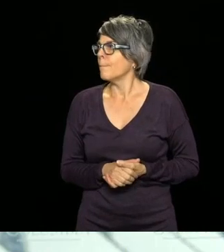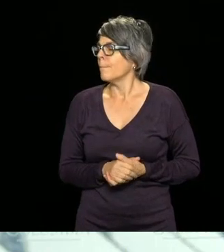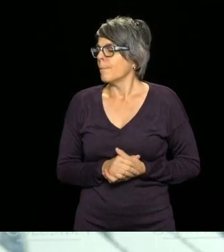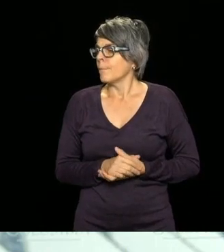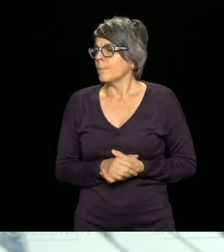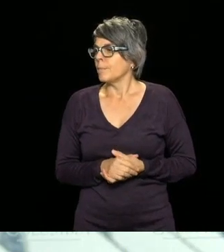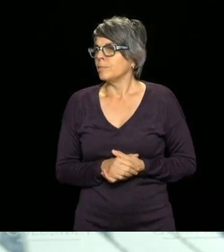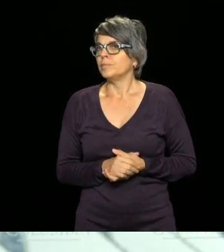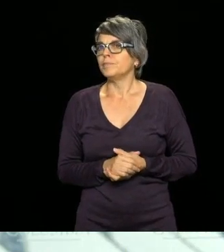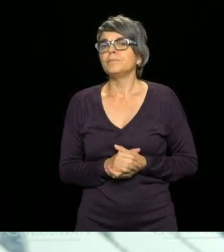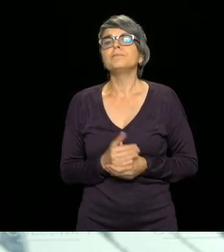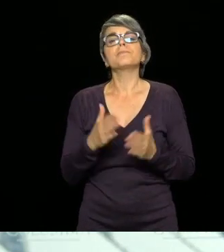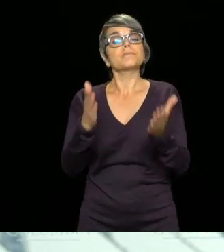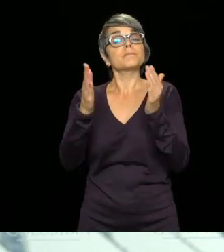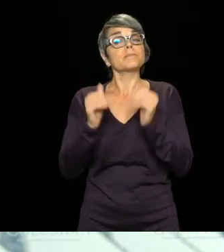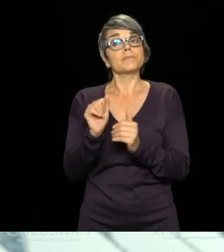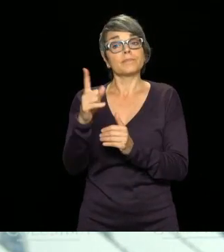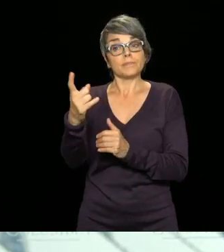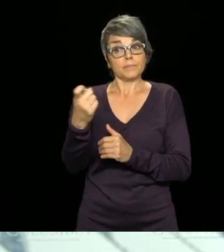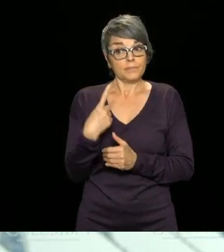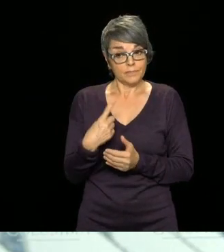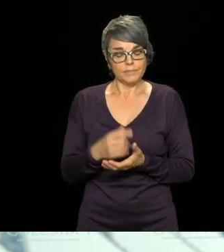Next is Tanya Fletcher, CBC.